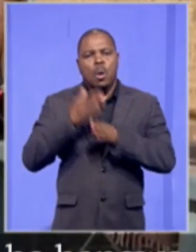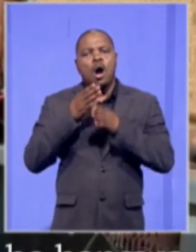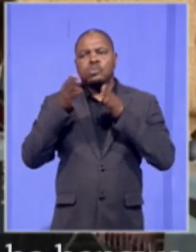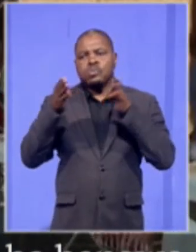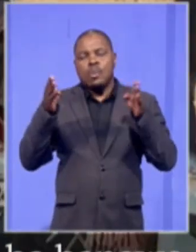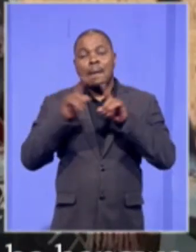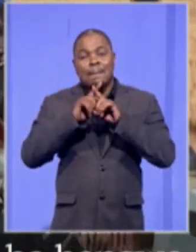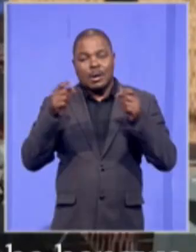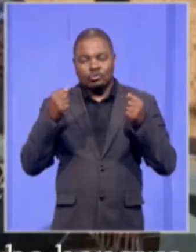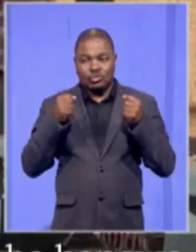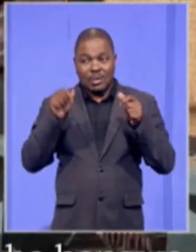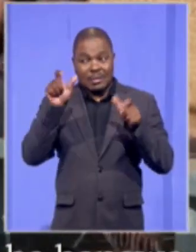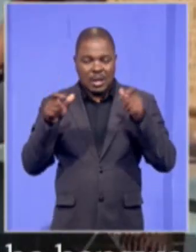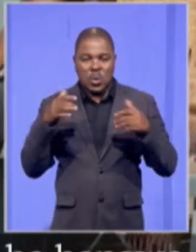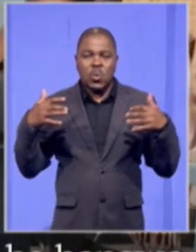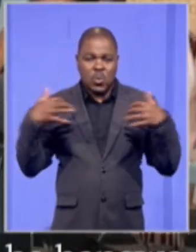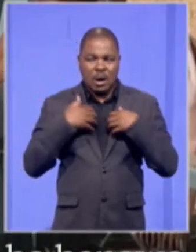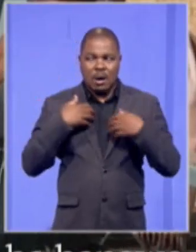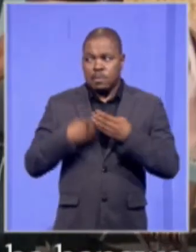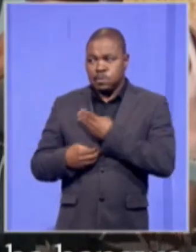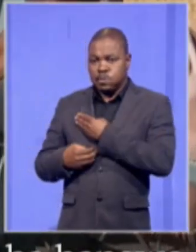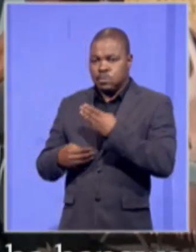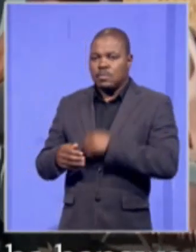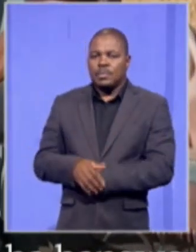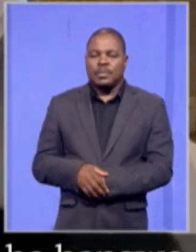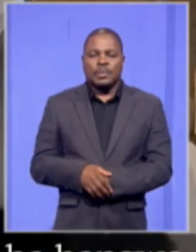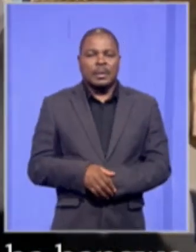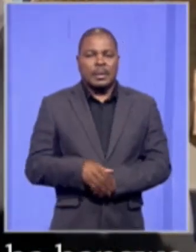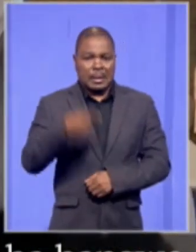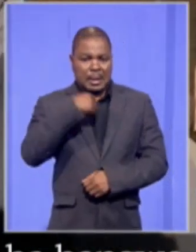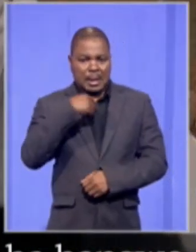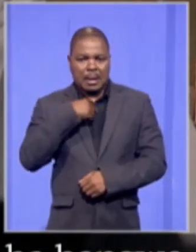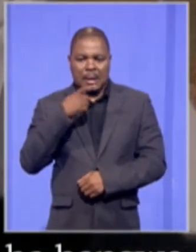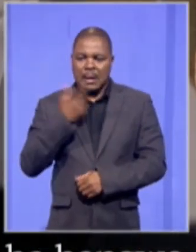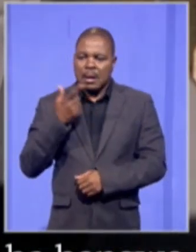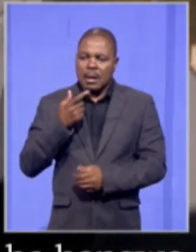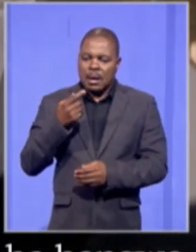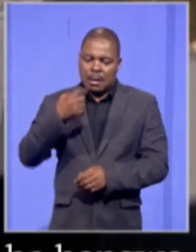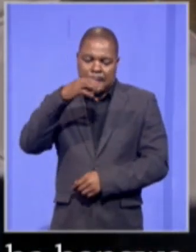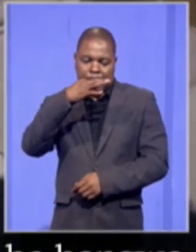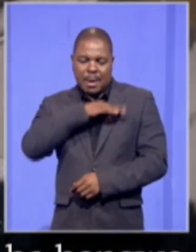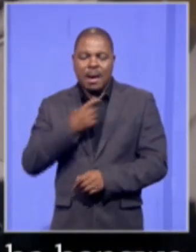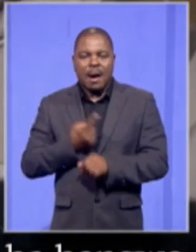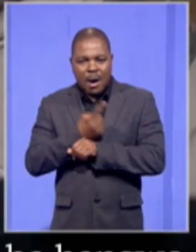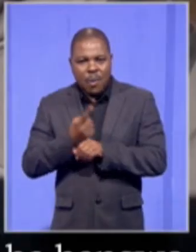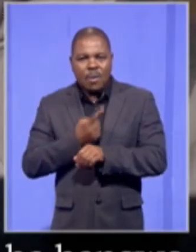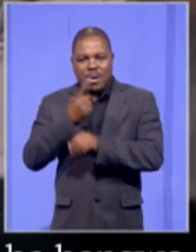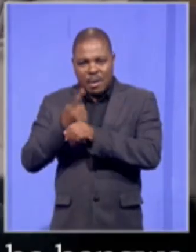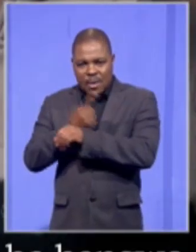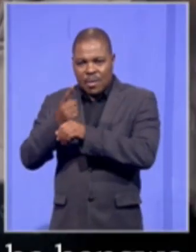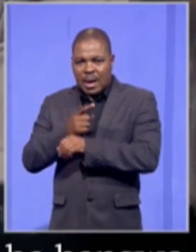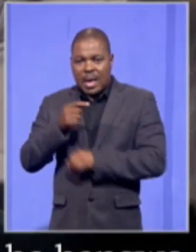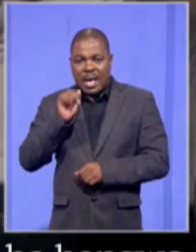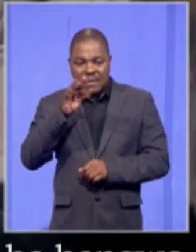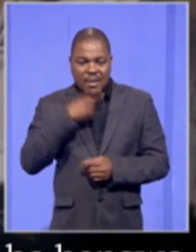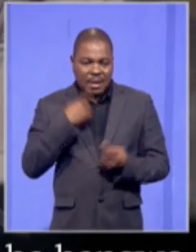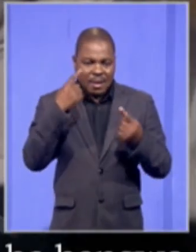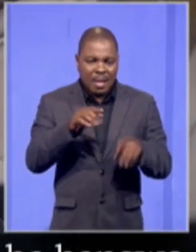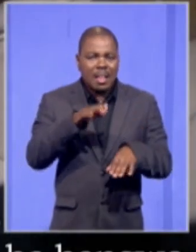ba tlhagisitse dingongorego tsa bone. Nna ke reita ka di hour impolaya even more because e ke fihla